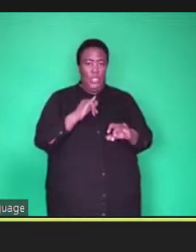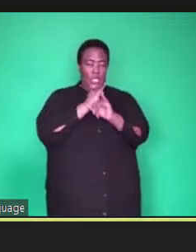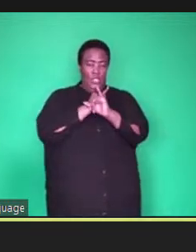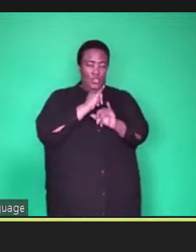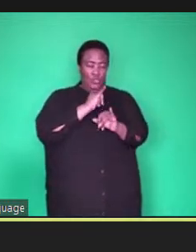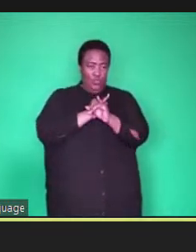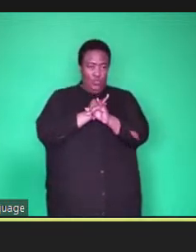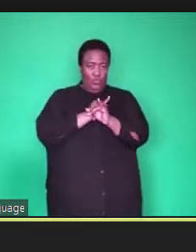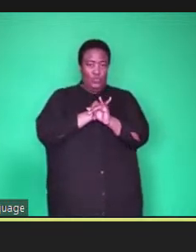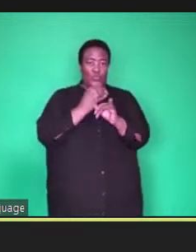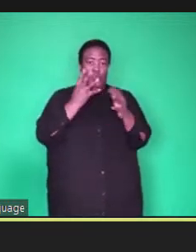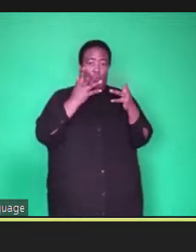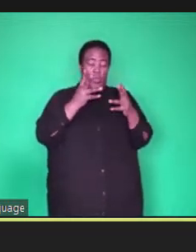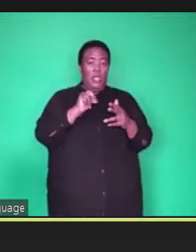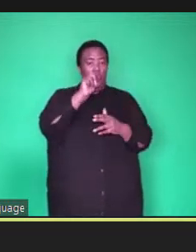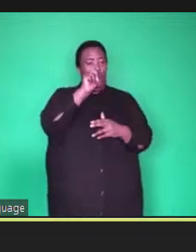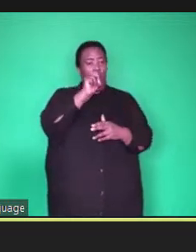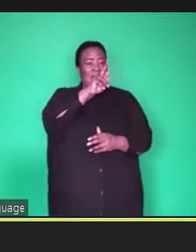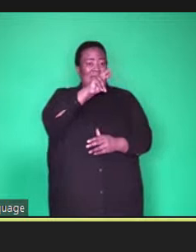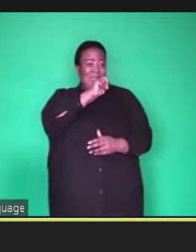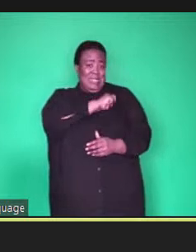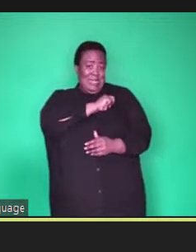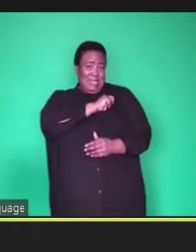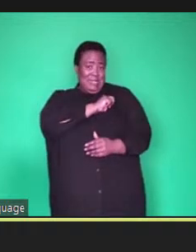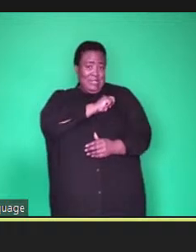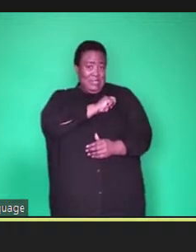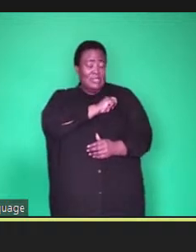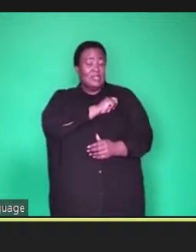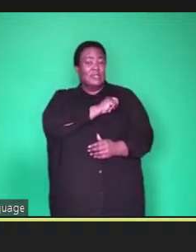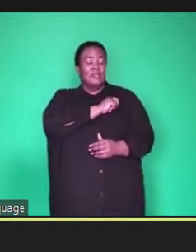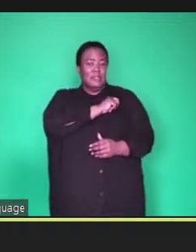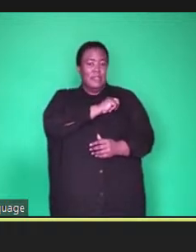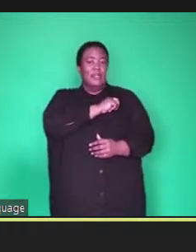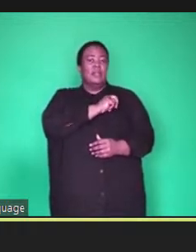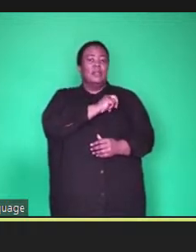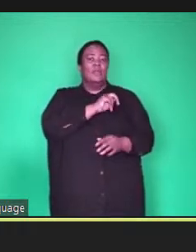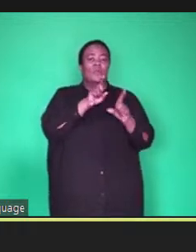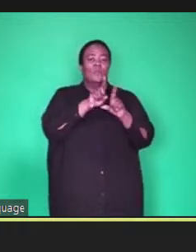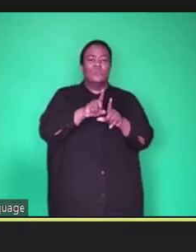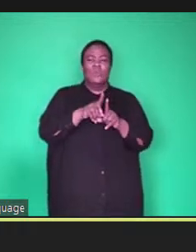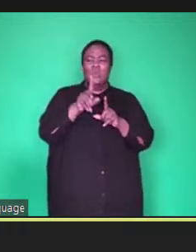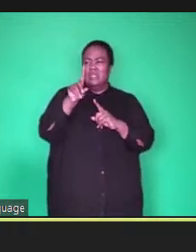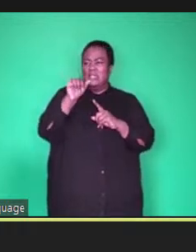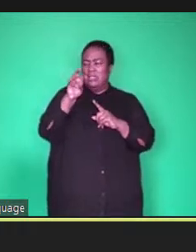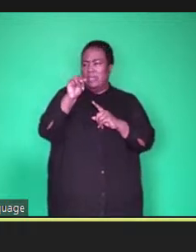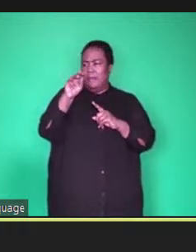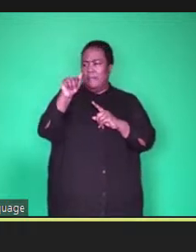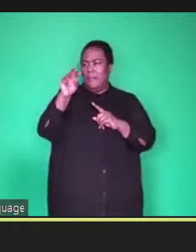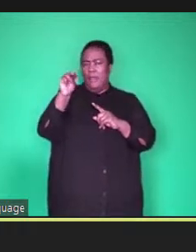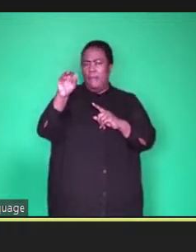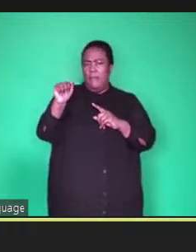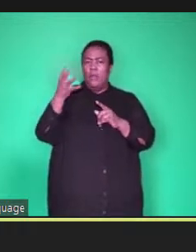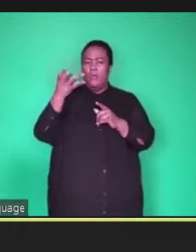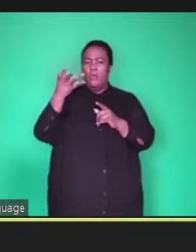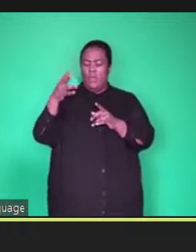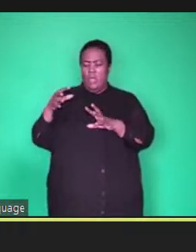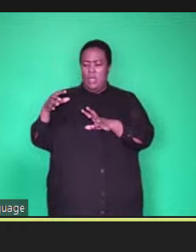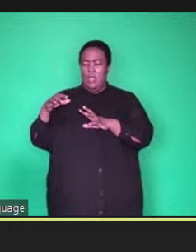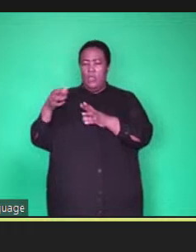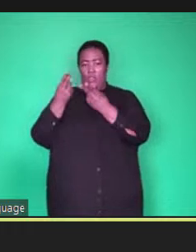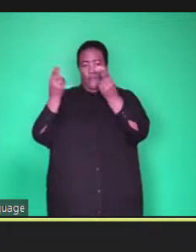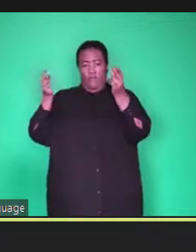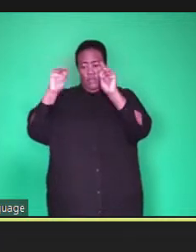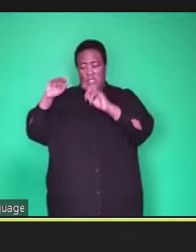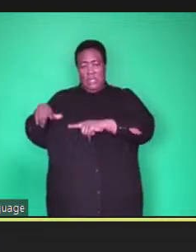known rural HDSS, and also the Demamo one at the University of Limpopo. These three have been